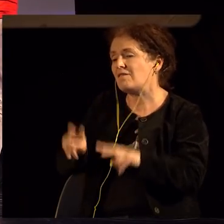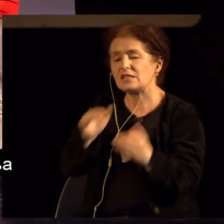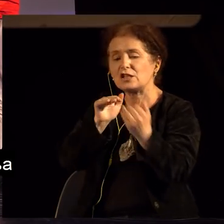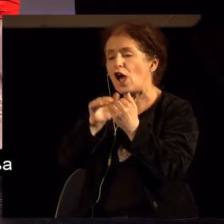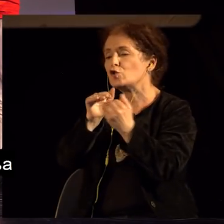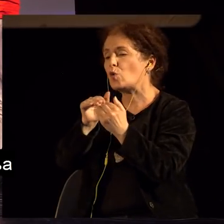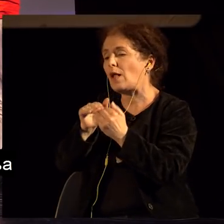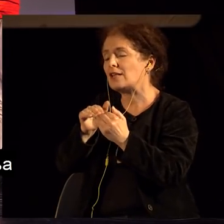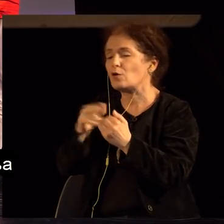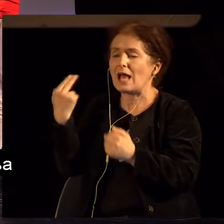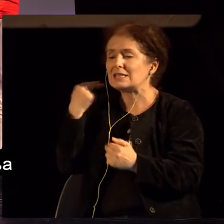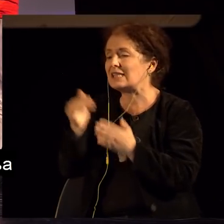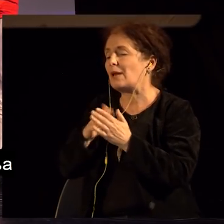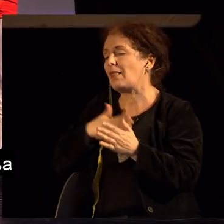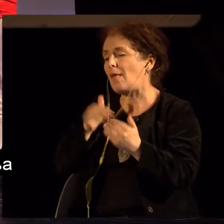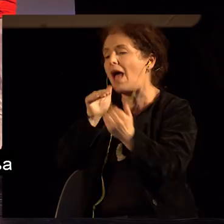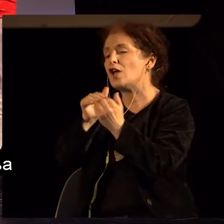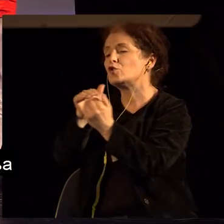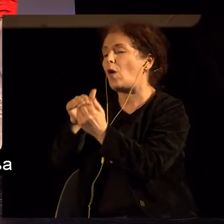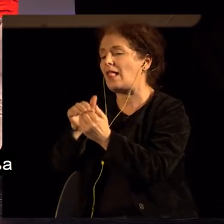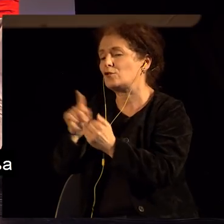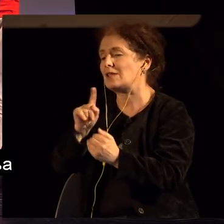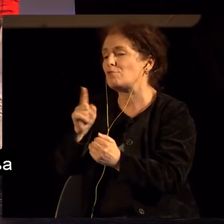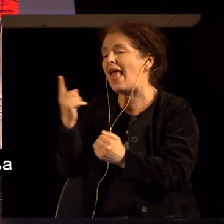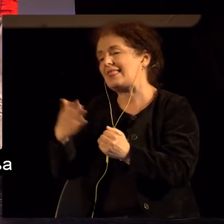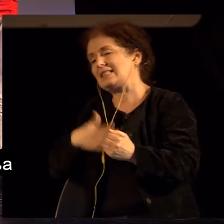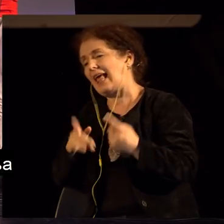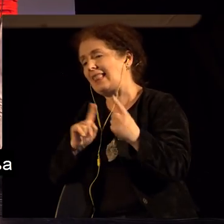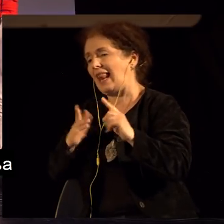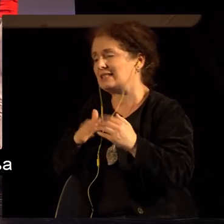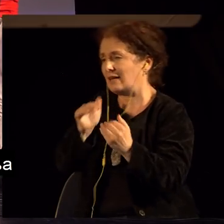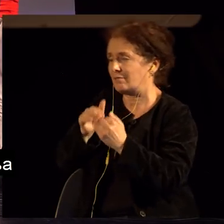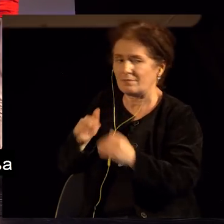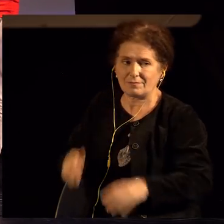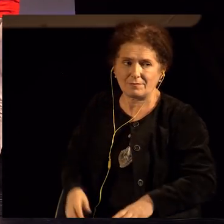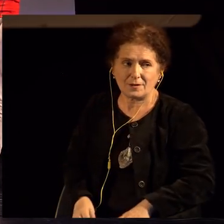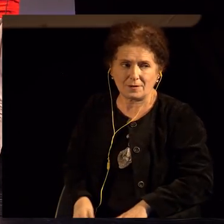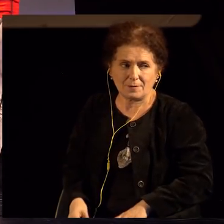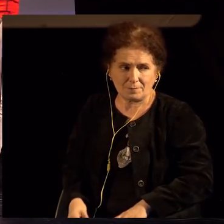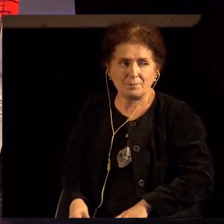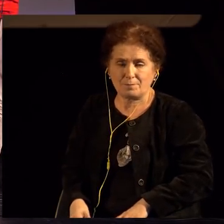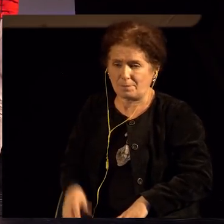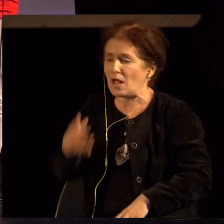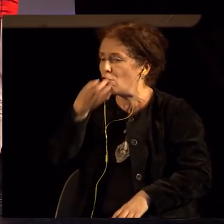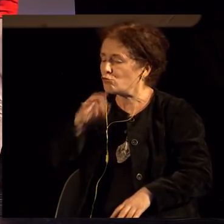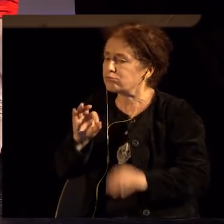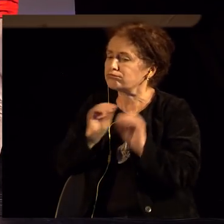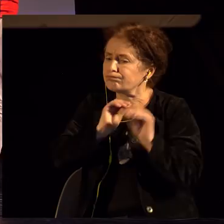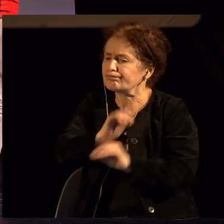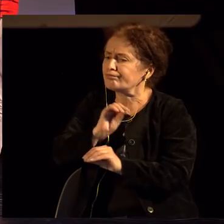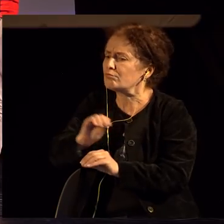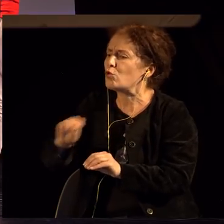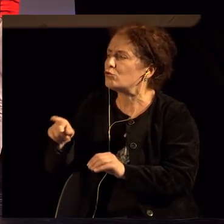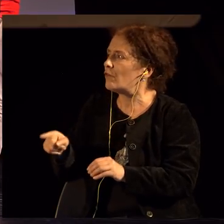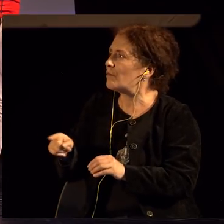mean, we have been very good at teaching consent. Throughout the world, teachers have been